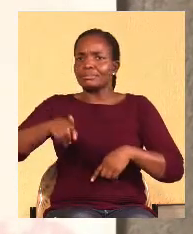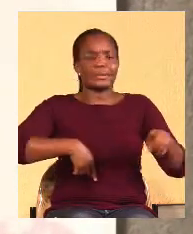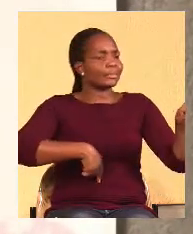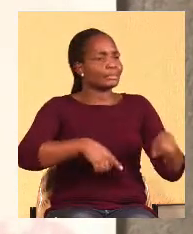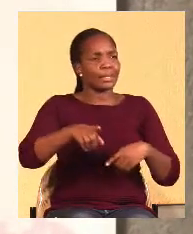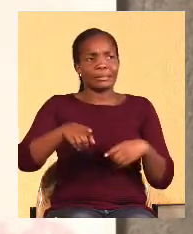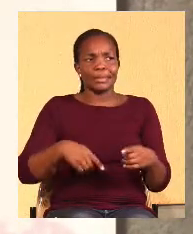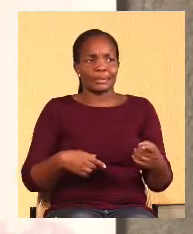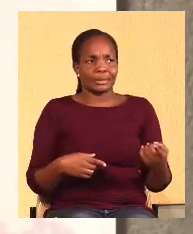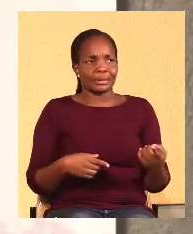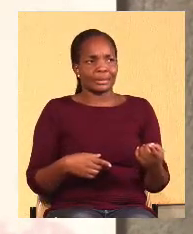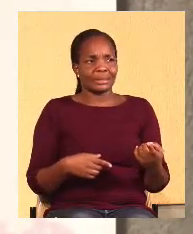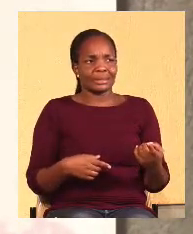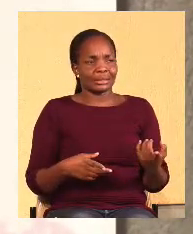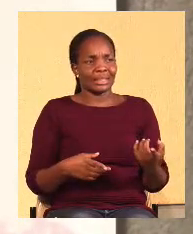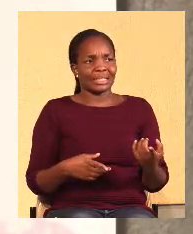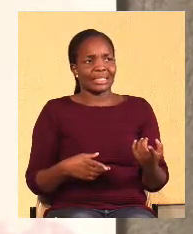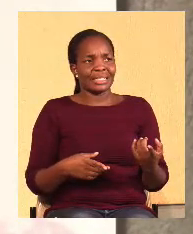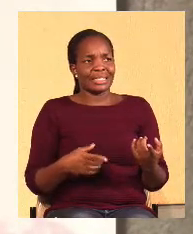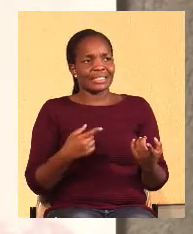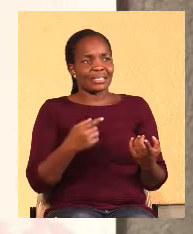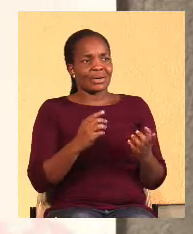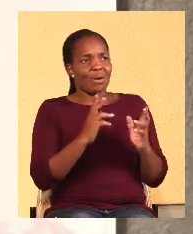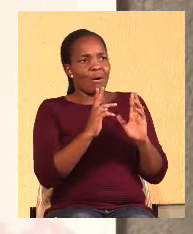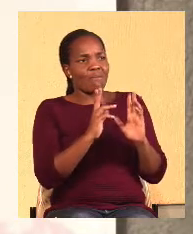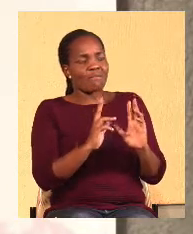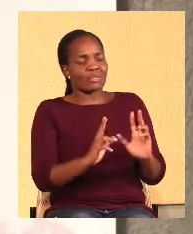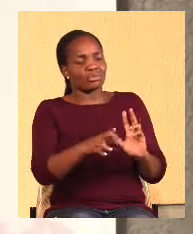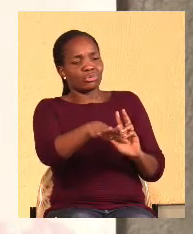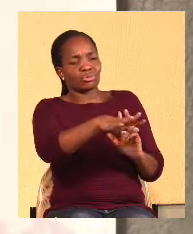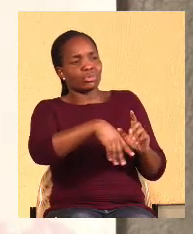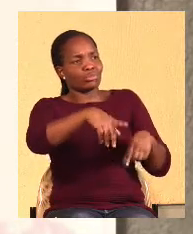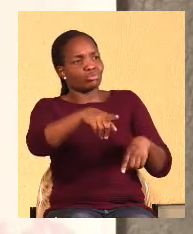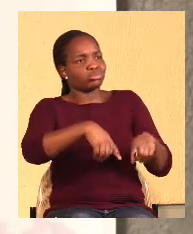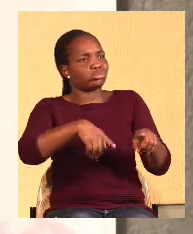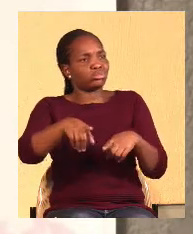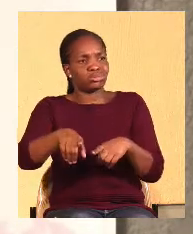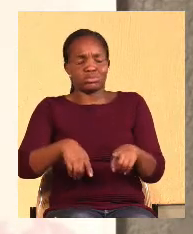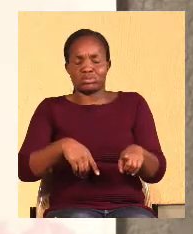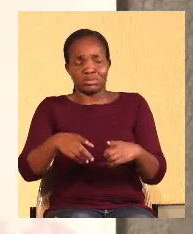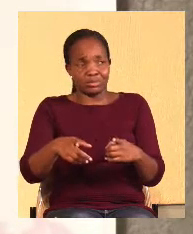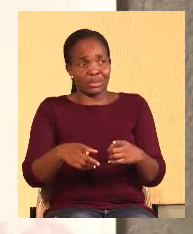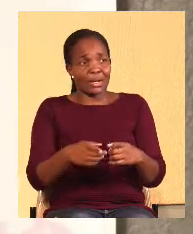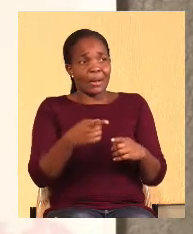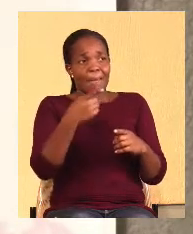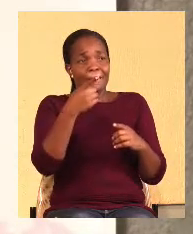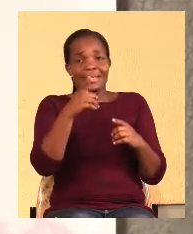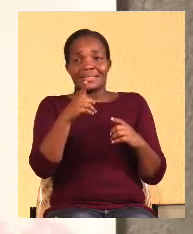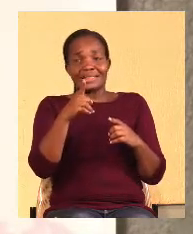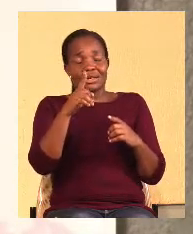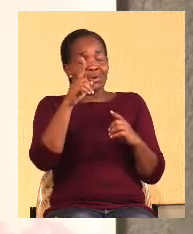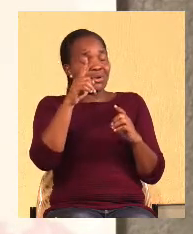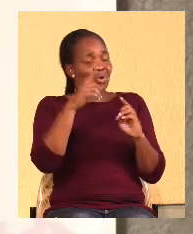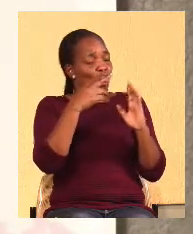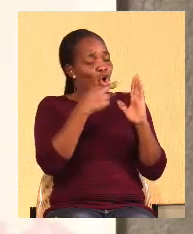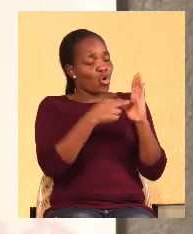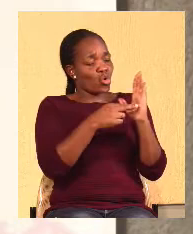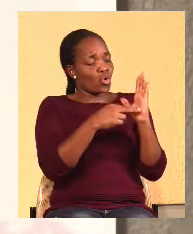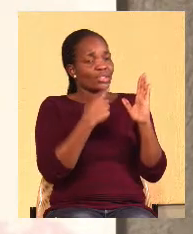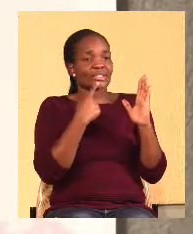in his view, there's nothing that there's no regulation that tells them what to do in